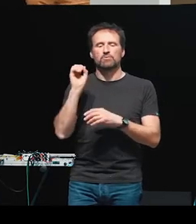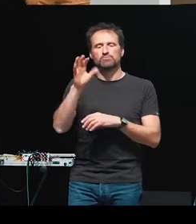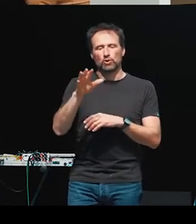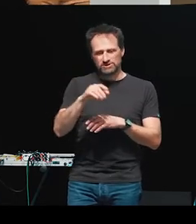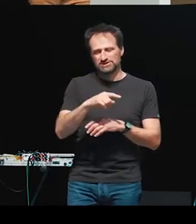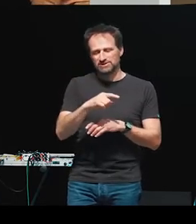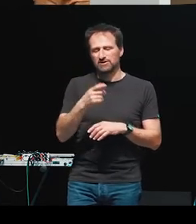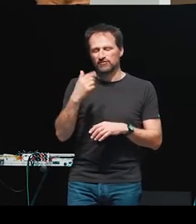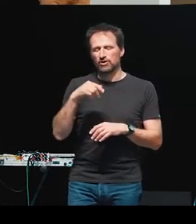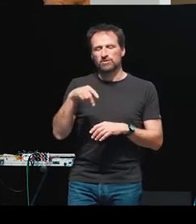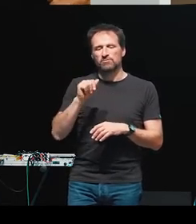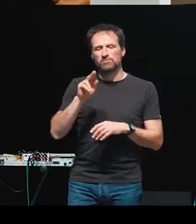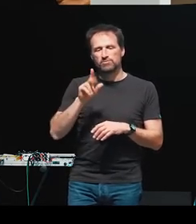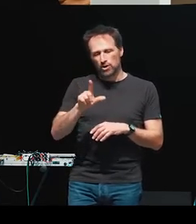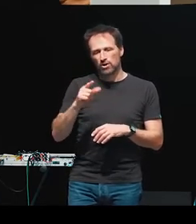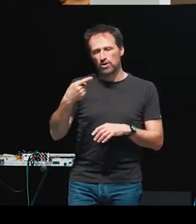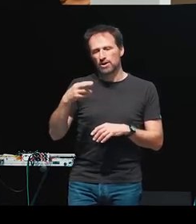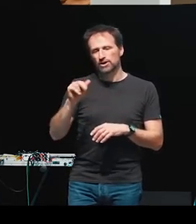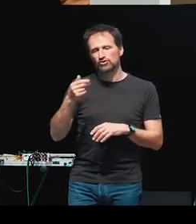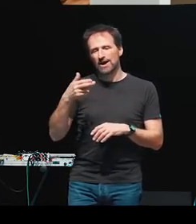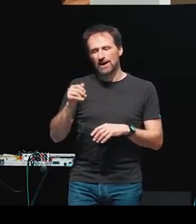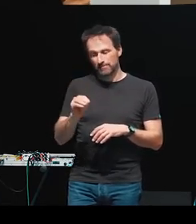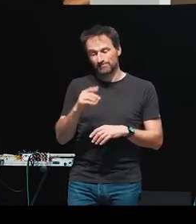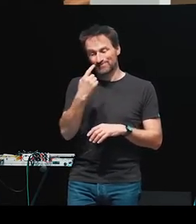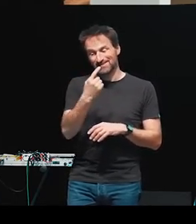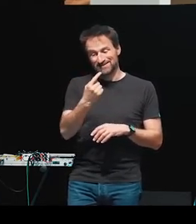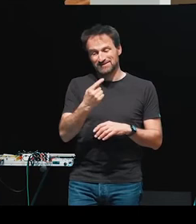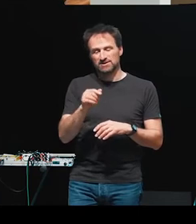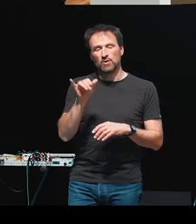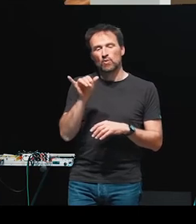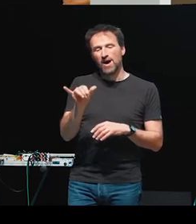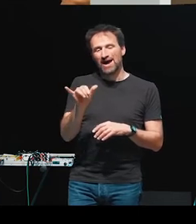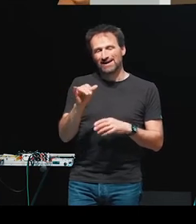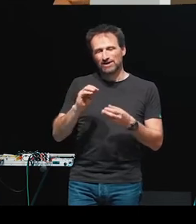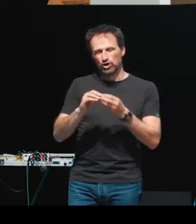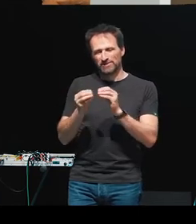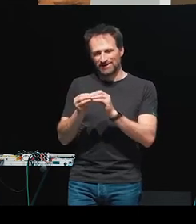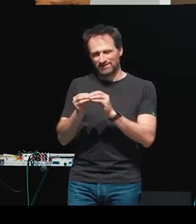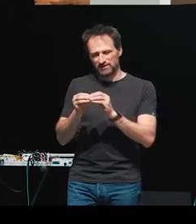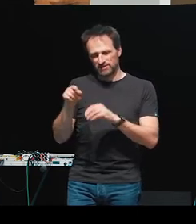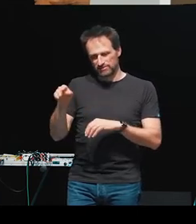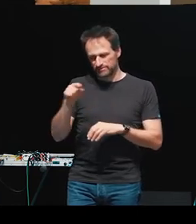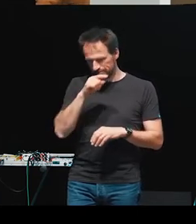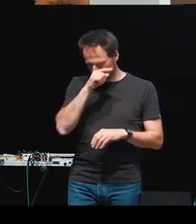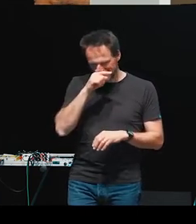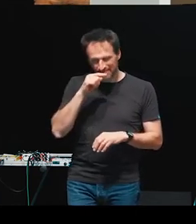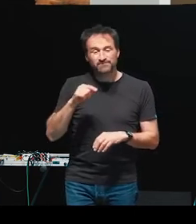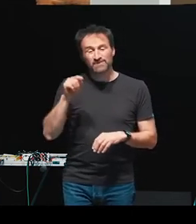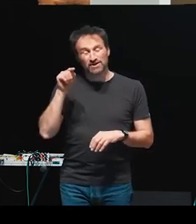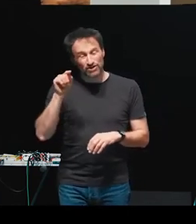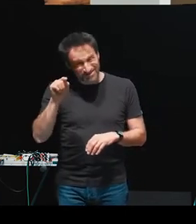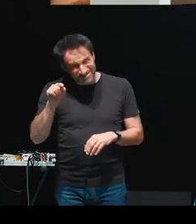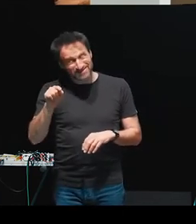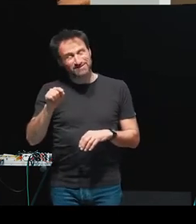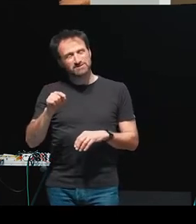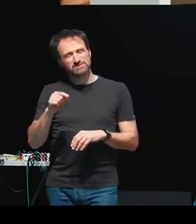by Paul Graham, which is a co-founder of Y Combinator, in which he explains how he used another dialect of